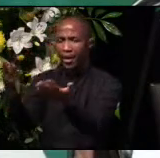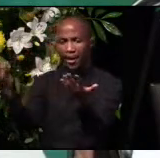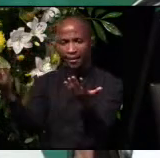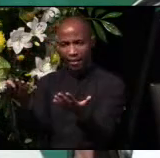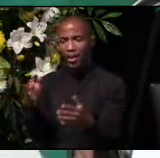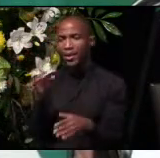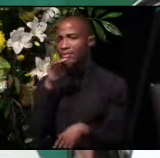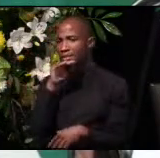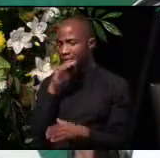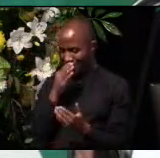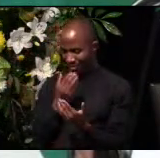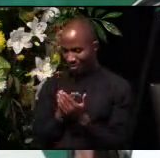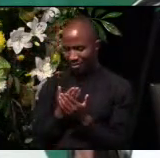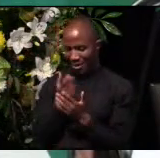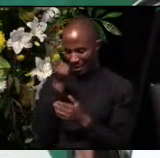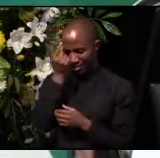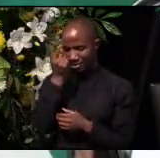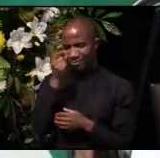compact